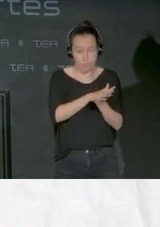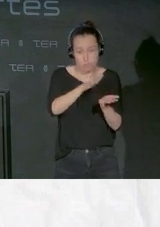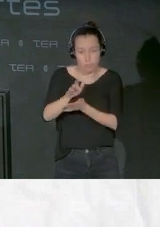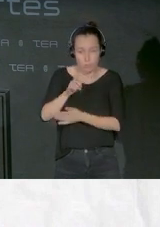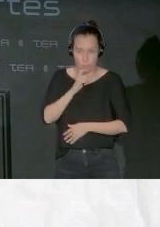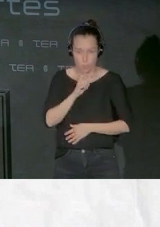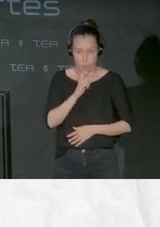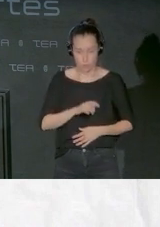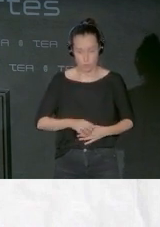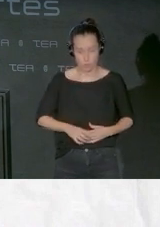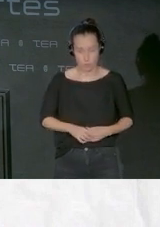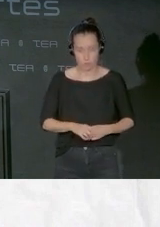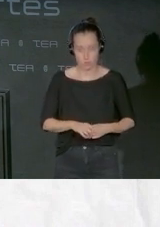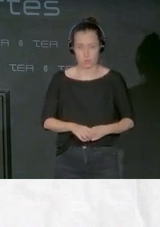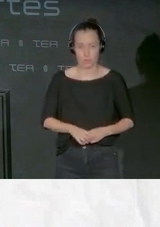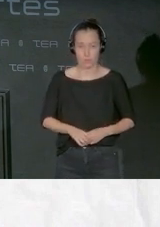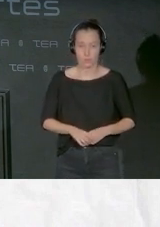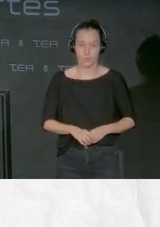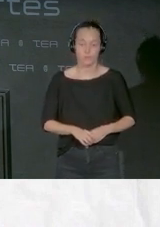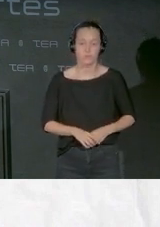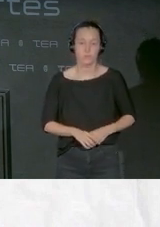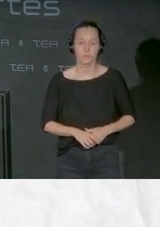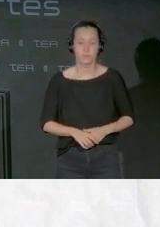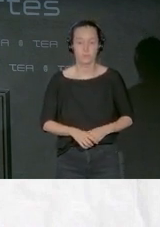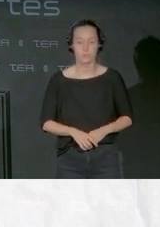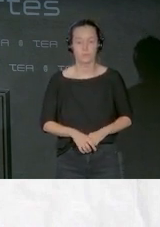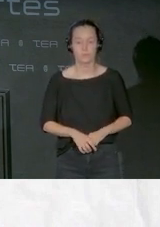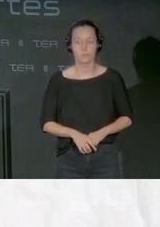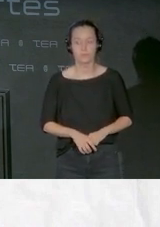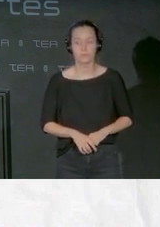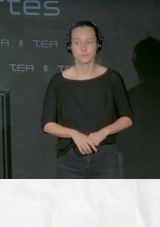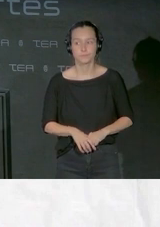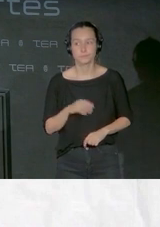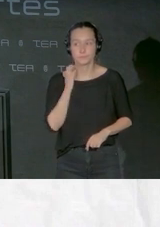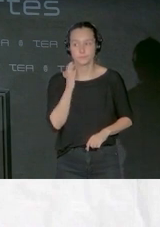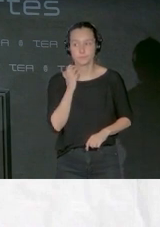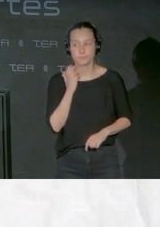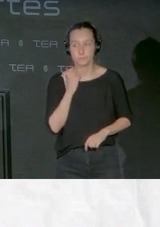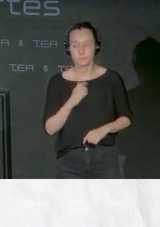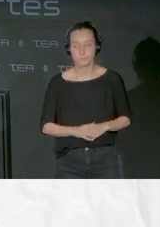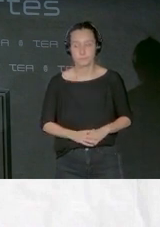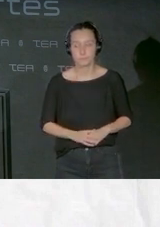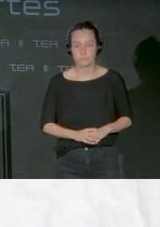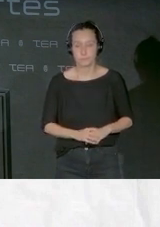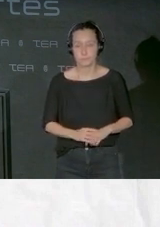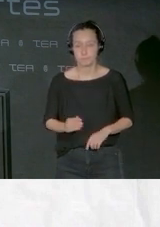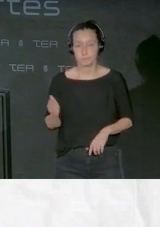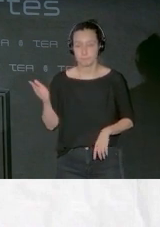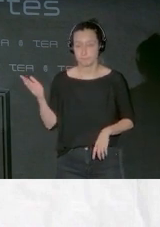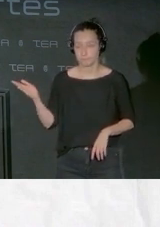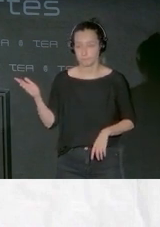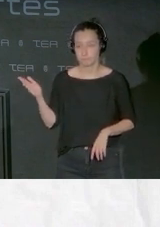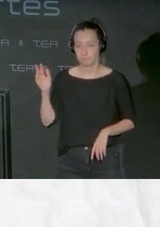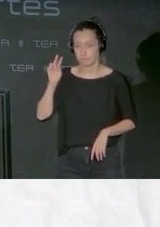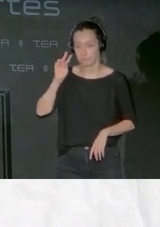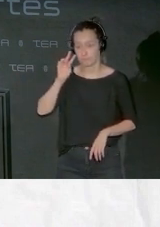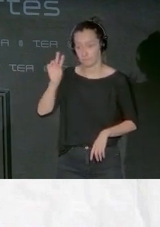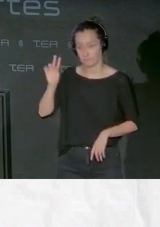Just wanted to go back quickly to that slide, which is a sort of overview, brief overview. It's a bit more detailed also in the report